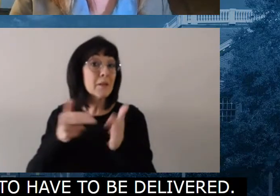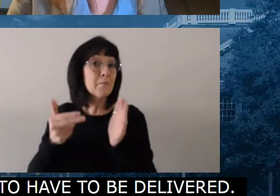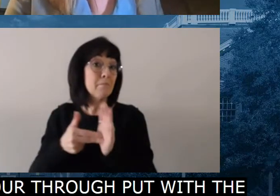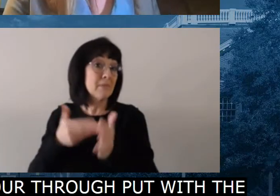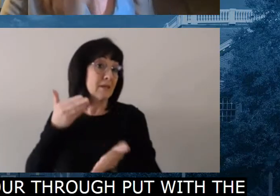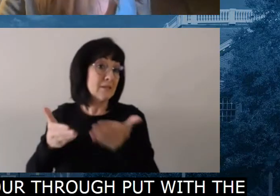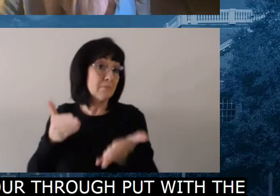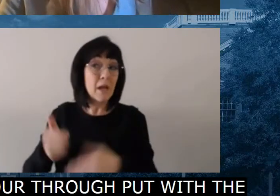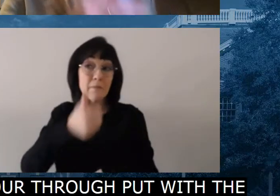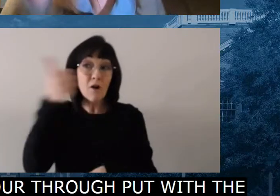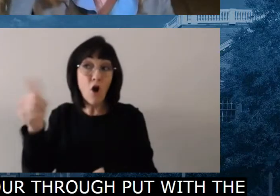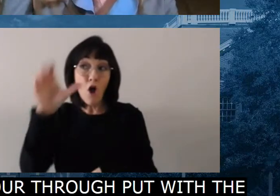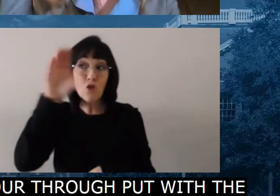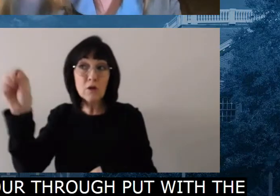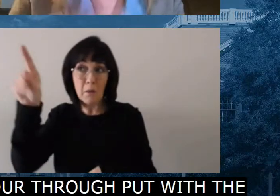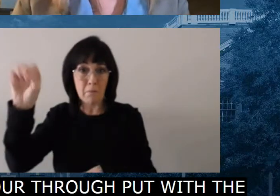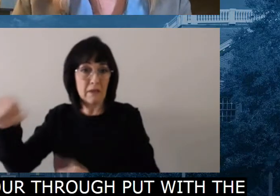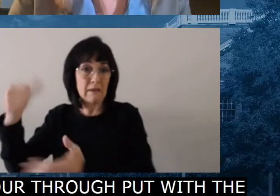more than they're moving now.